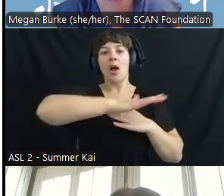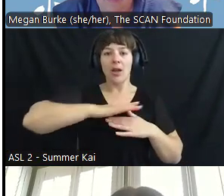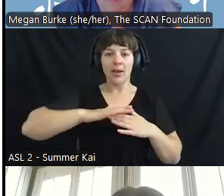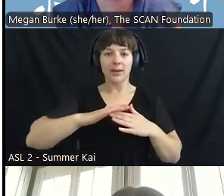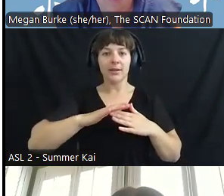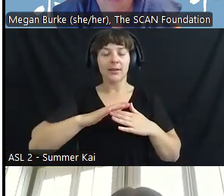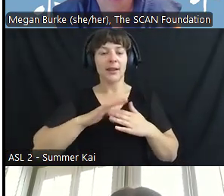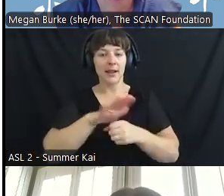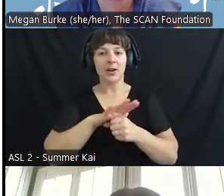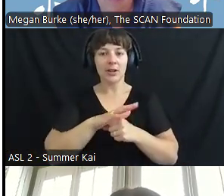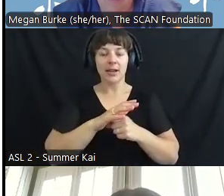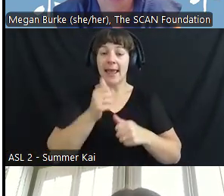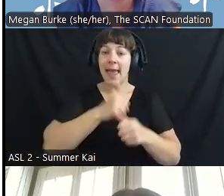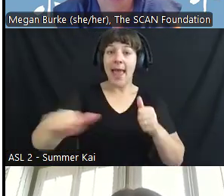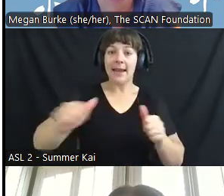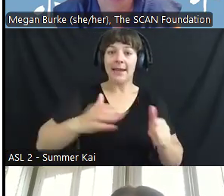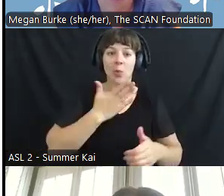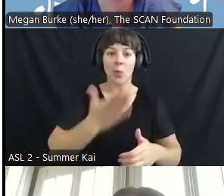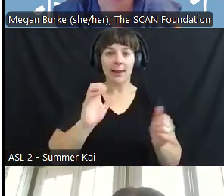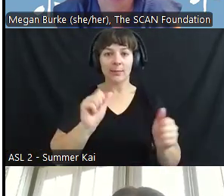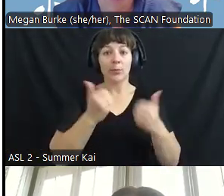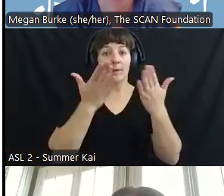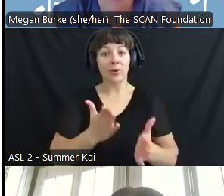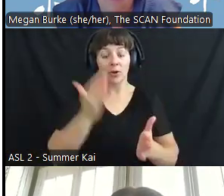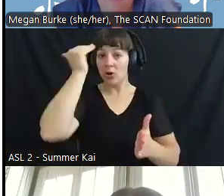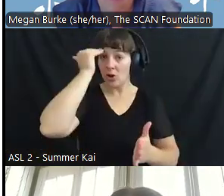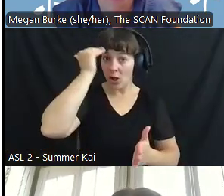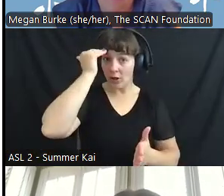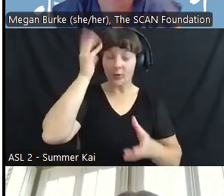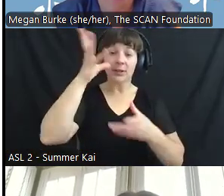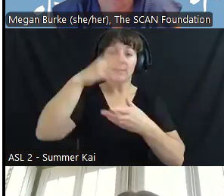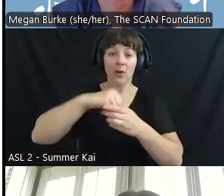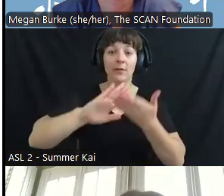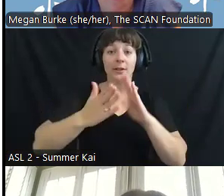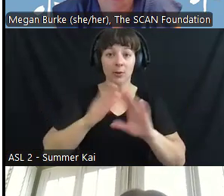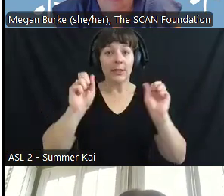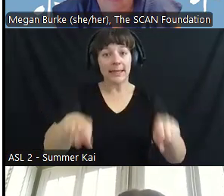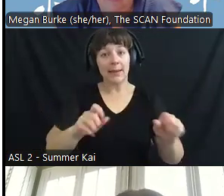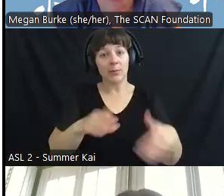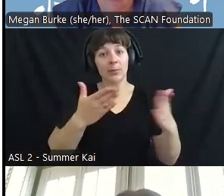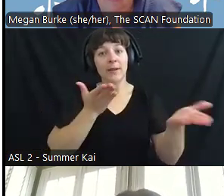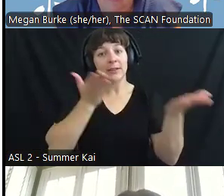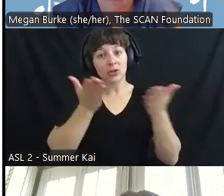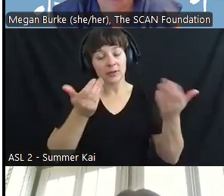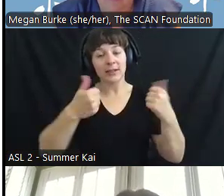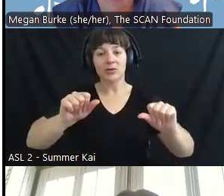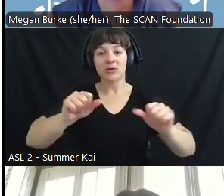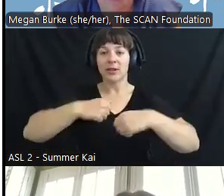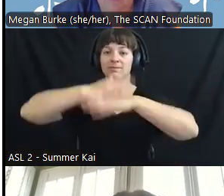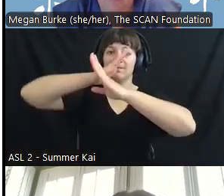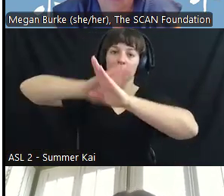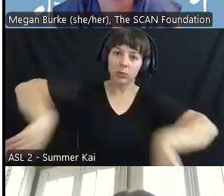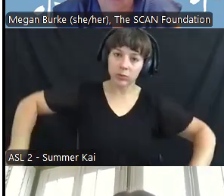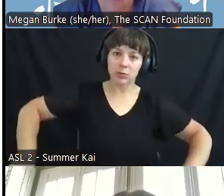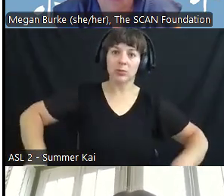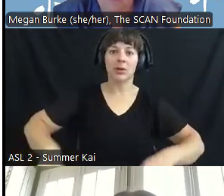is knowledgeable, that has been in the community, to be able to provide services and to break down those barriers. I think it's